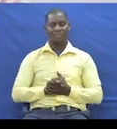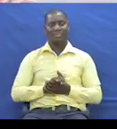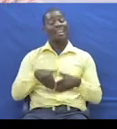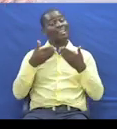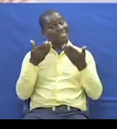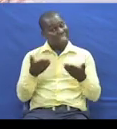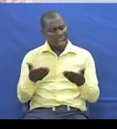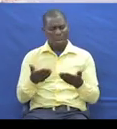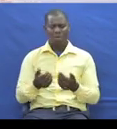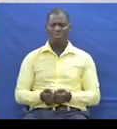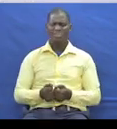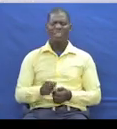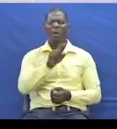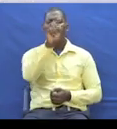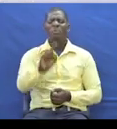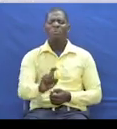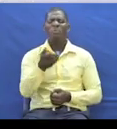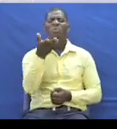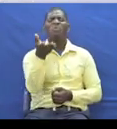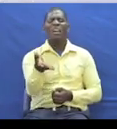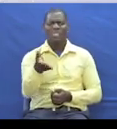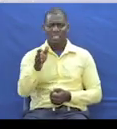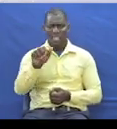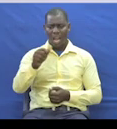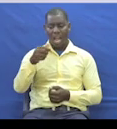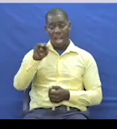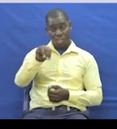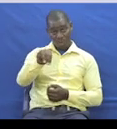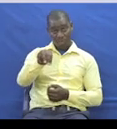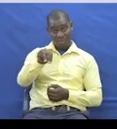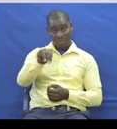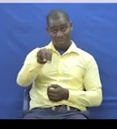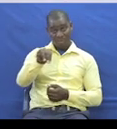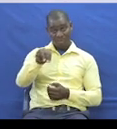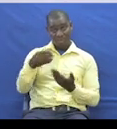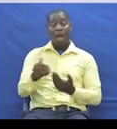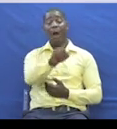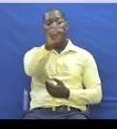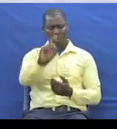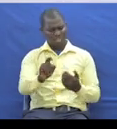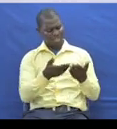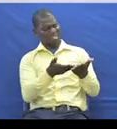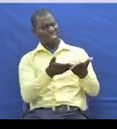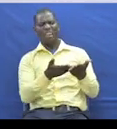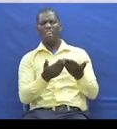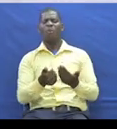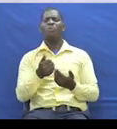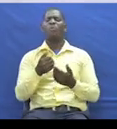Now, what is the atom? This is the question. Our question here is, what is the